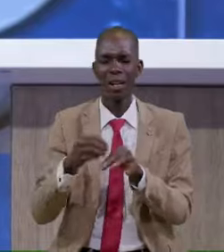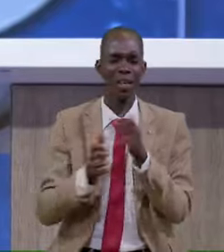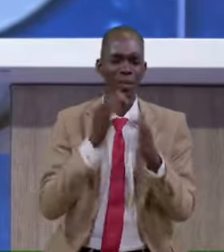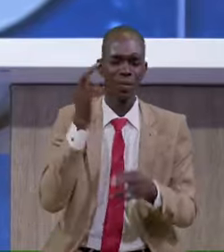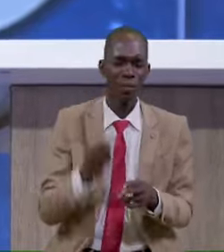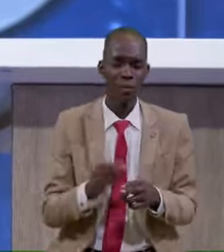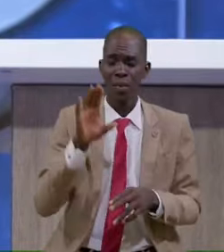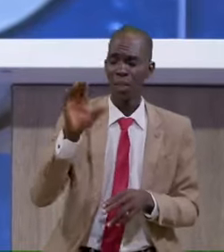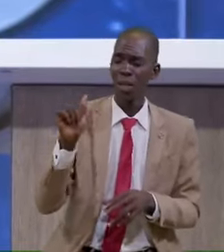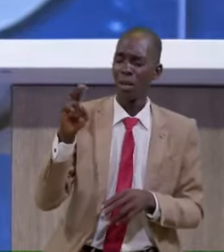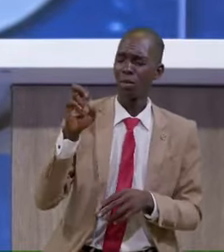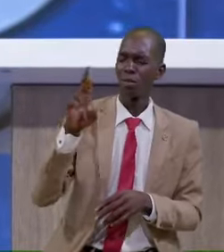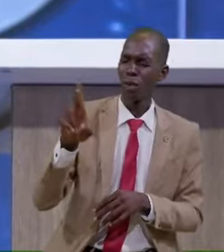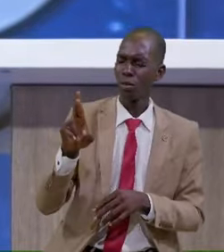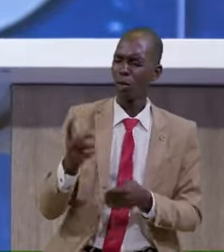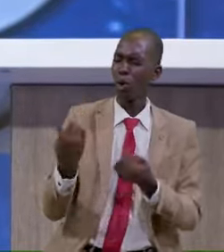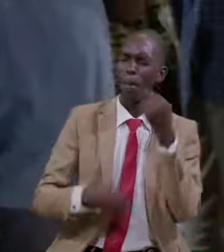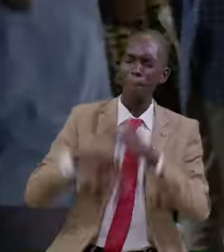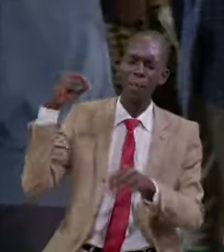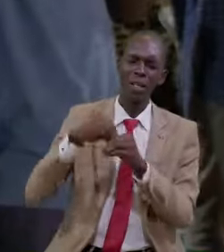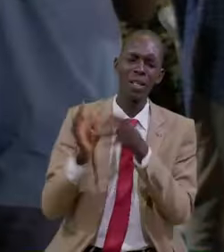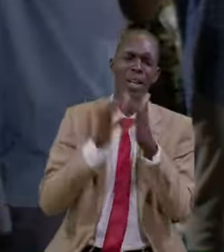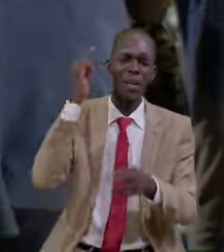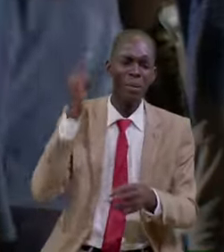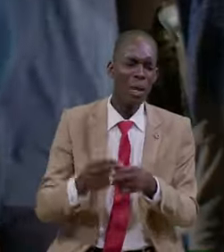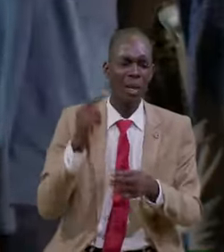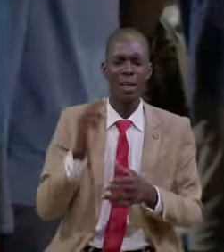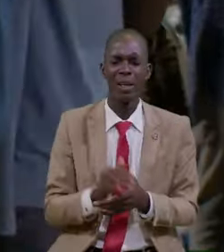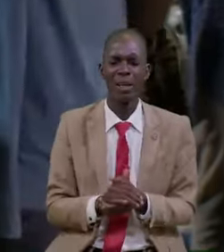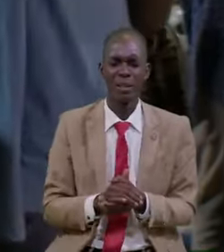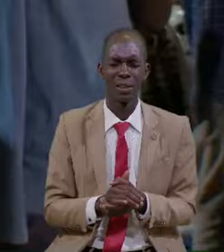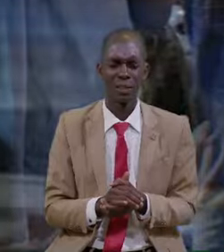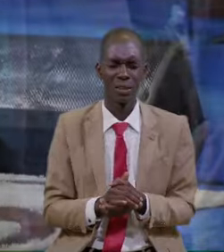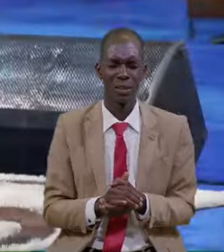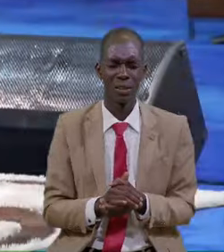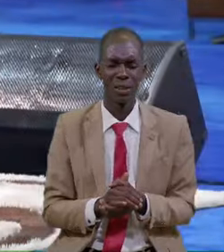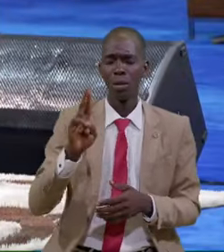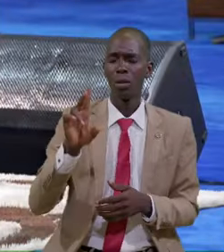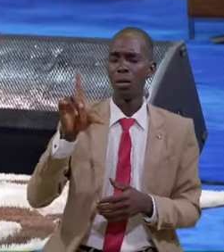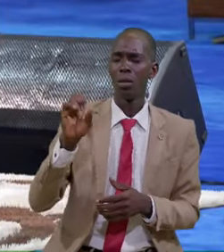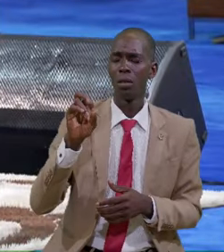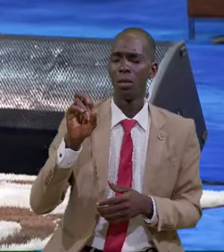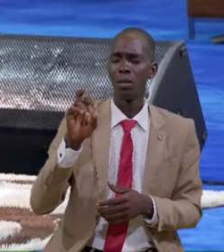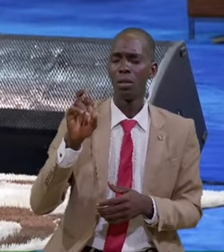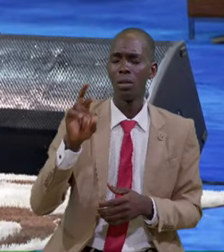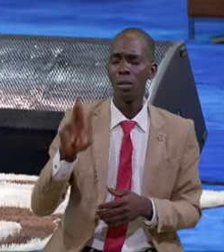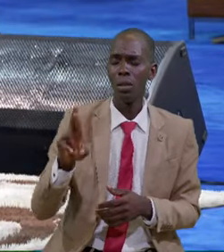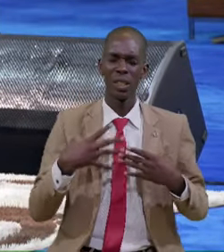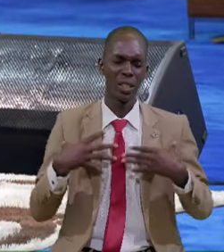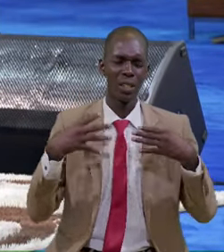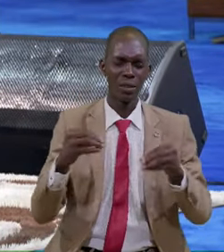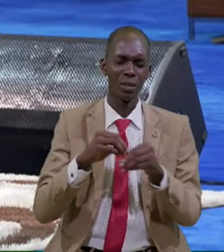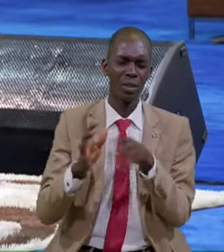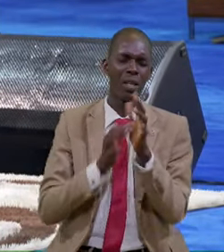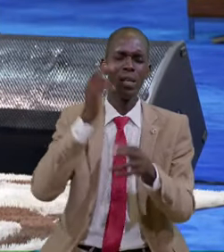Cancer, come out in Jesus' name. Also, be healed in